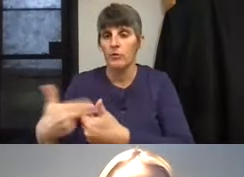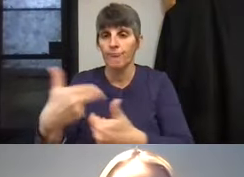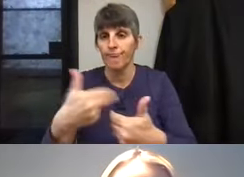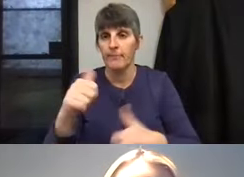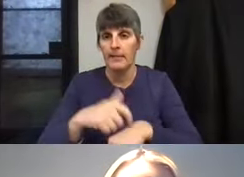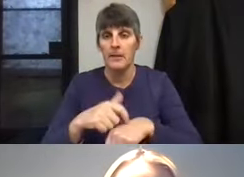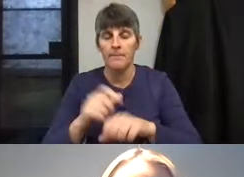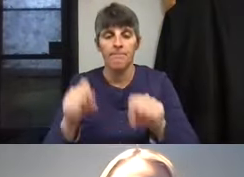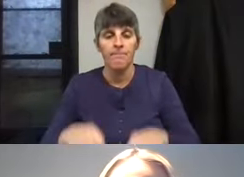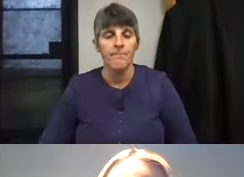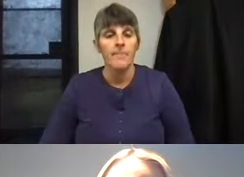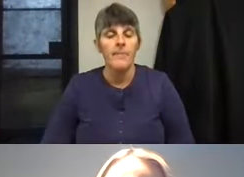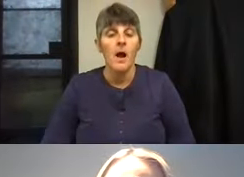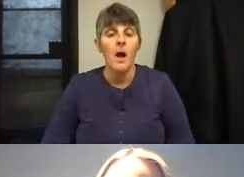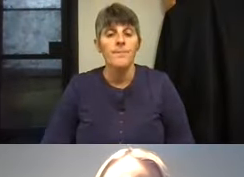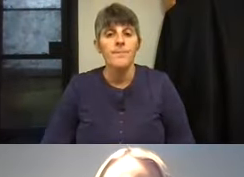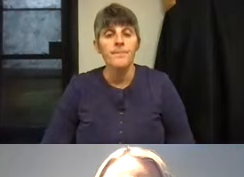well.